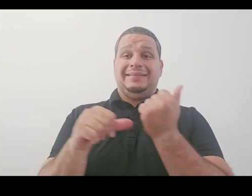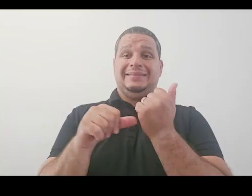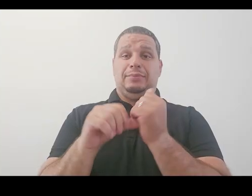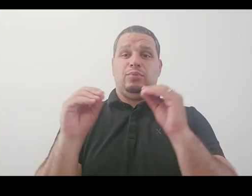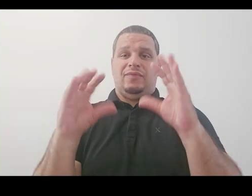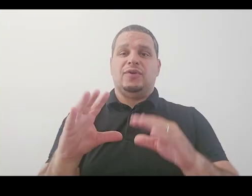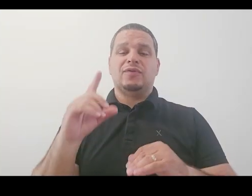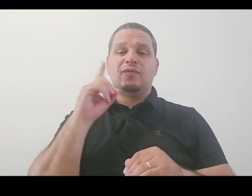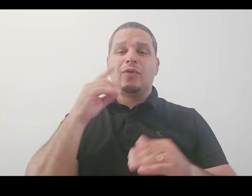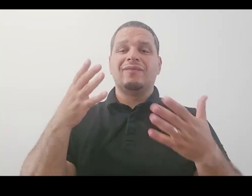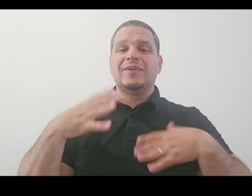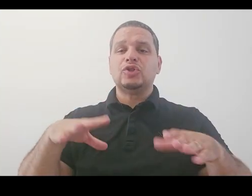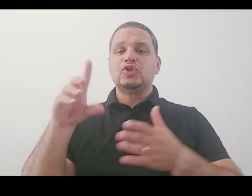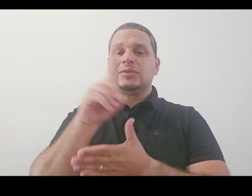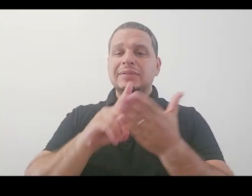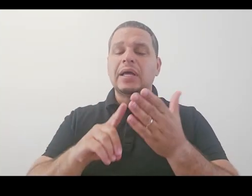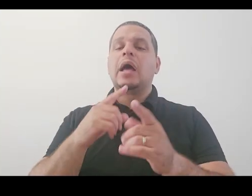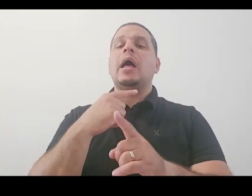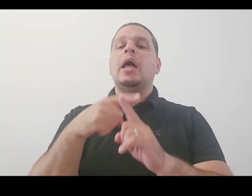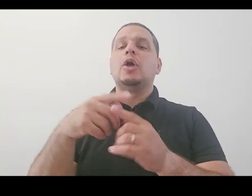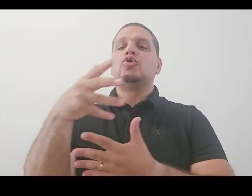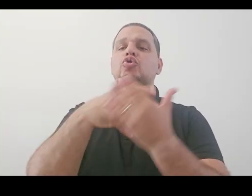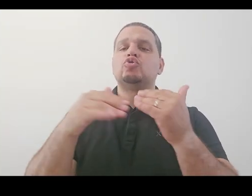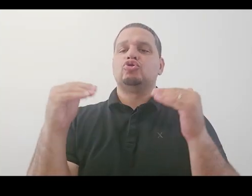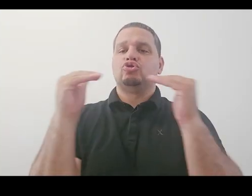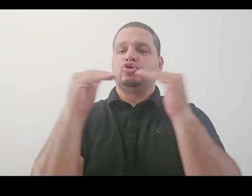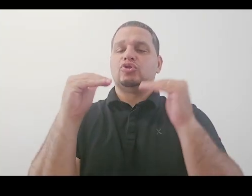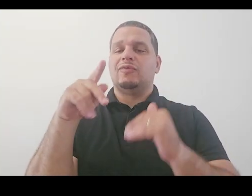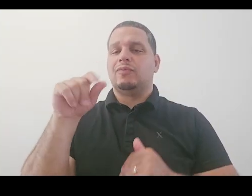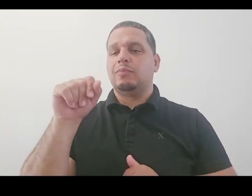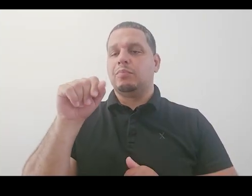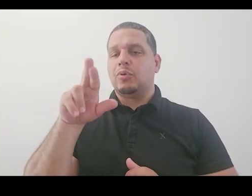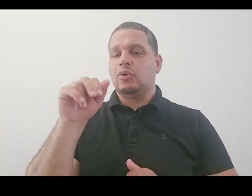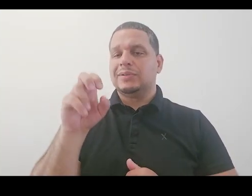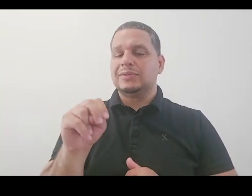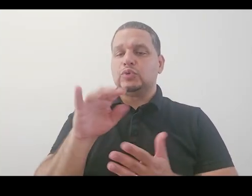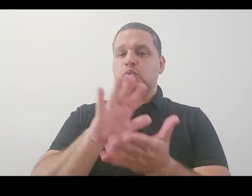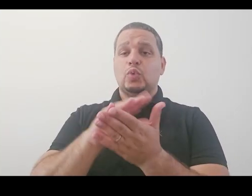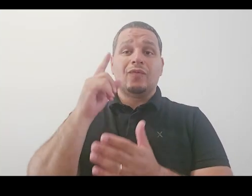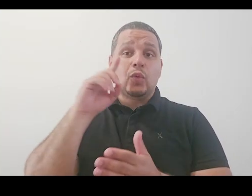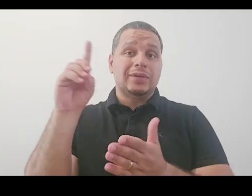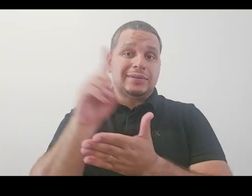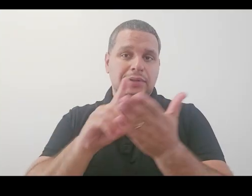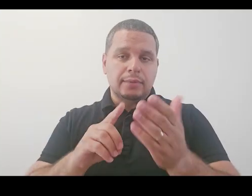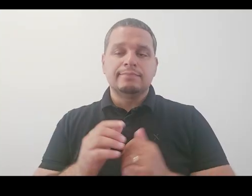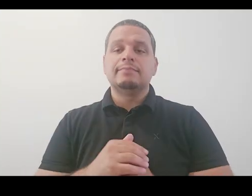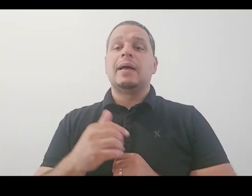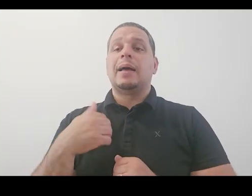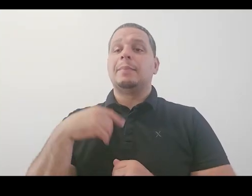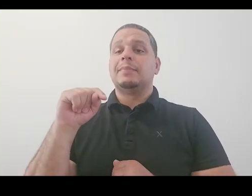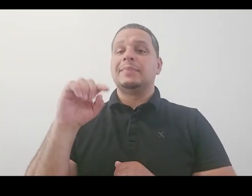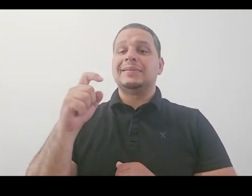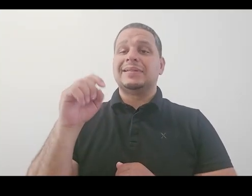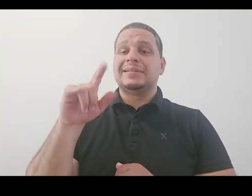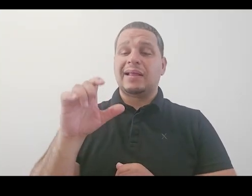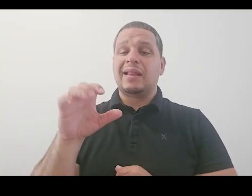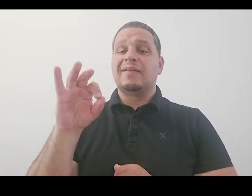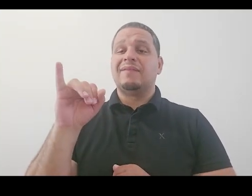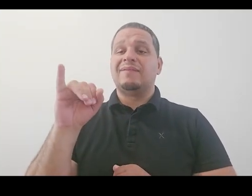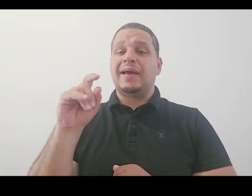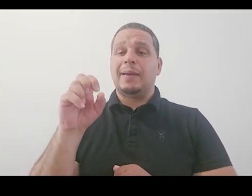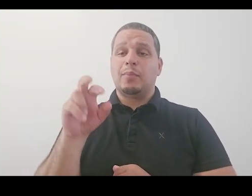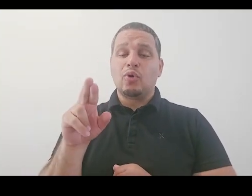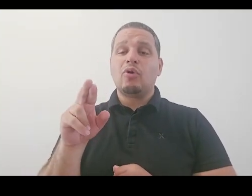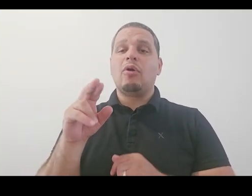Professor of Fashion Design and Social Justice at Parsons School of Design. I also am a textile and fiber artist and